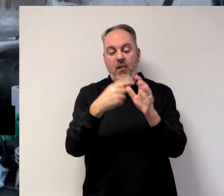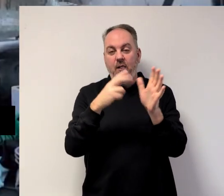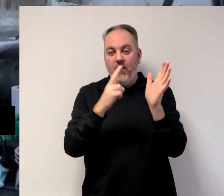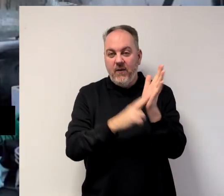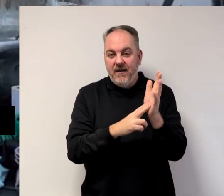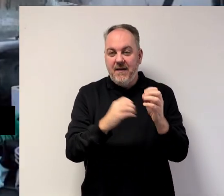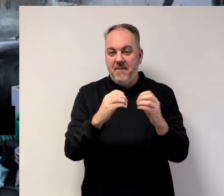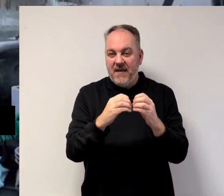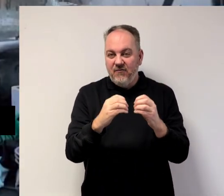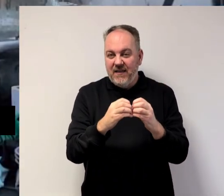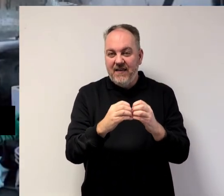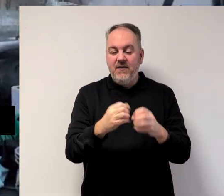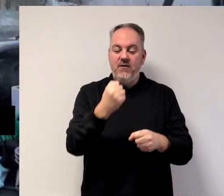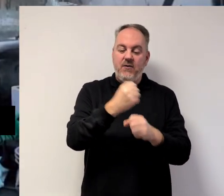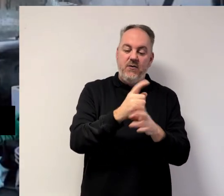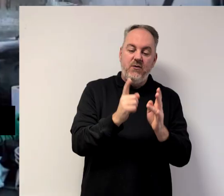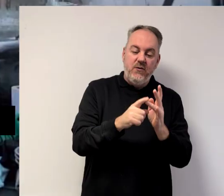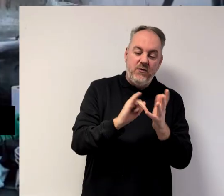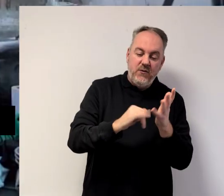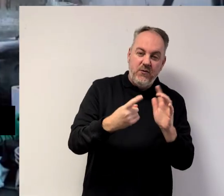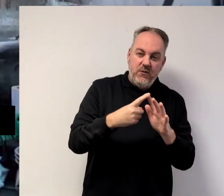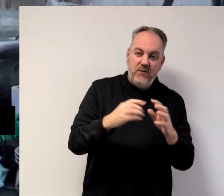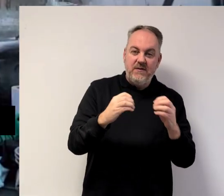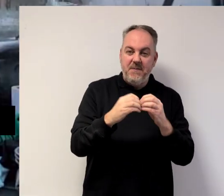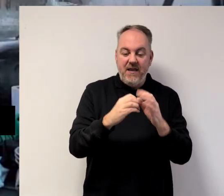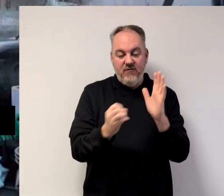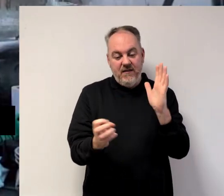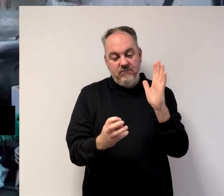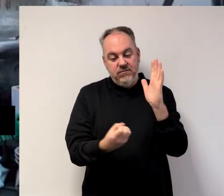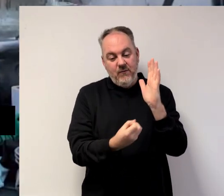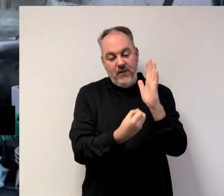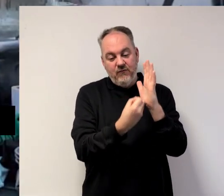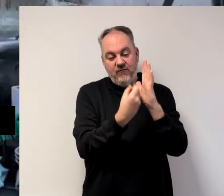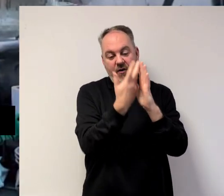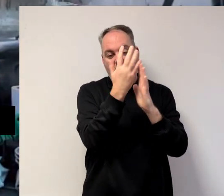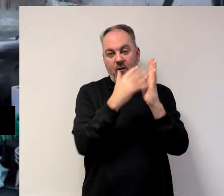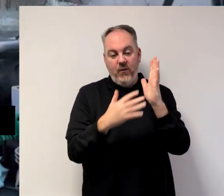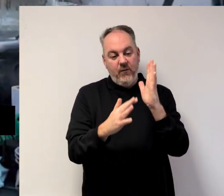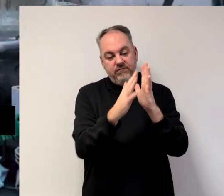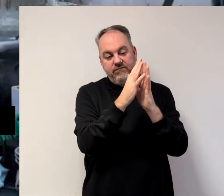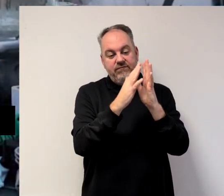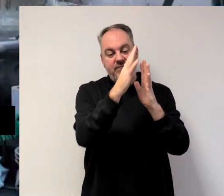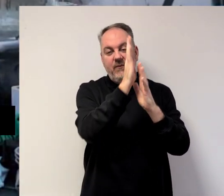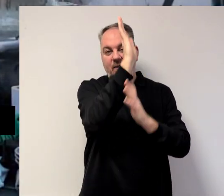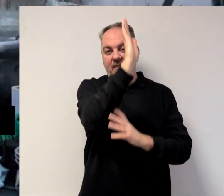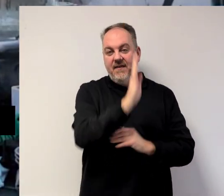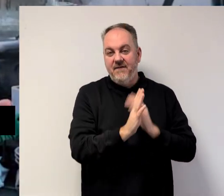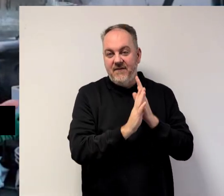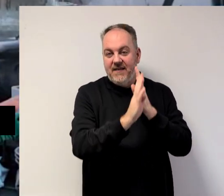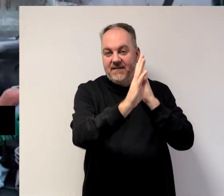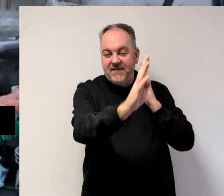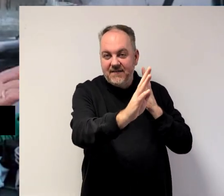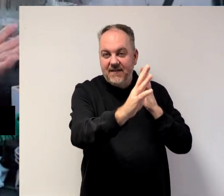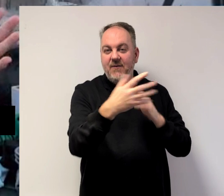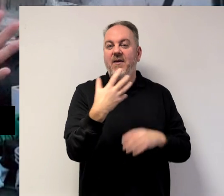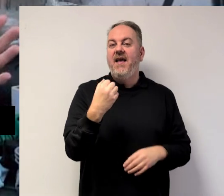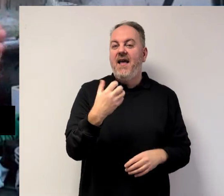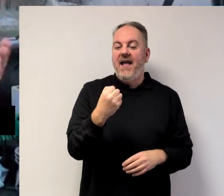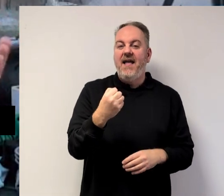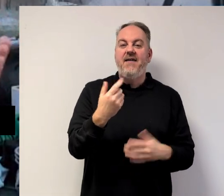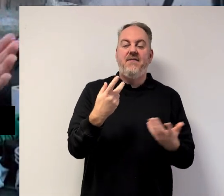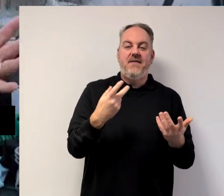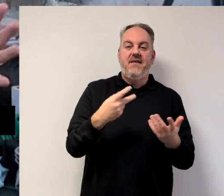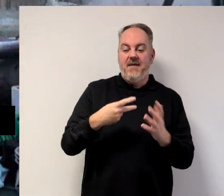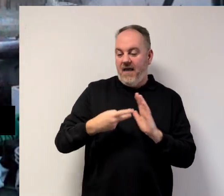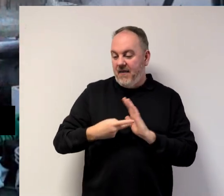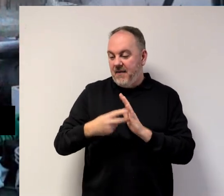outside. We've got, we also incorporate plants like berberis, and they act like barbed